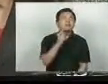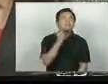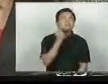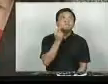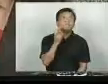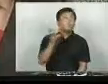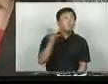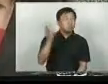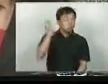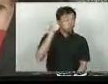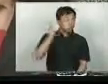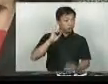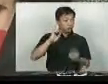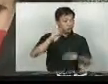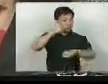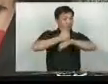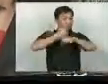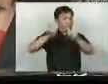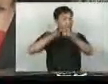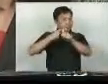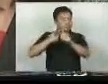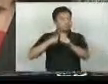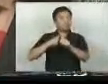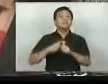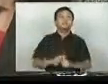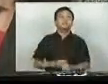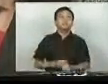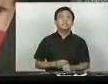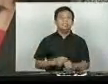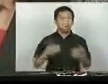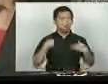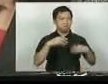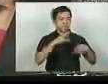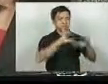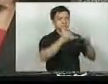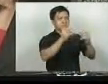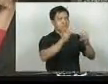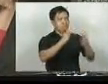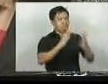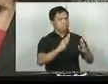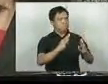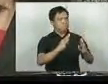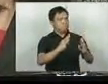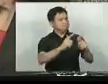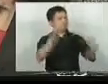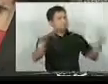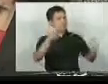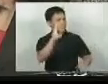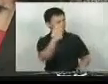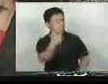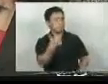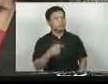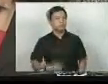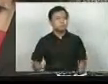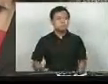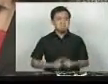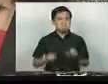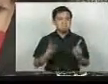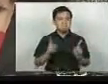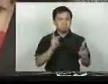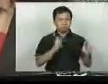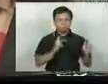during our early stage. There are companies who are big, but actually some people has not even tried